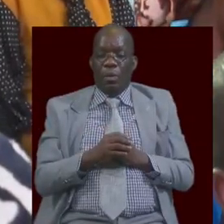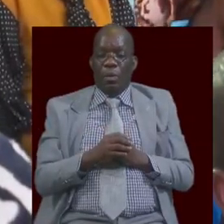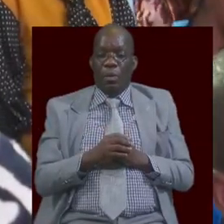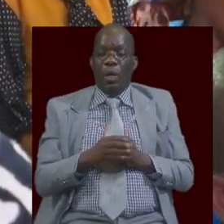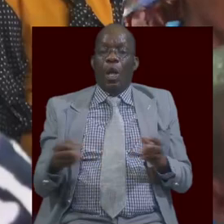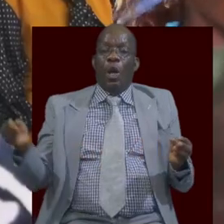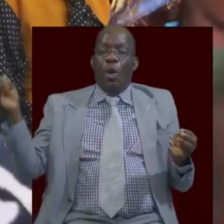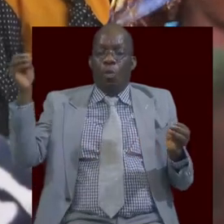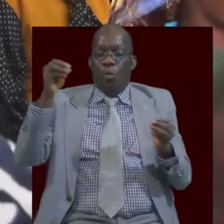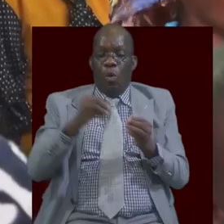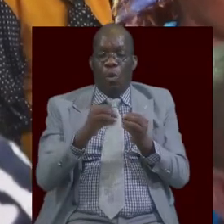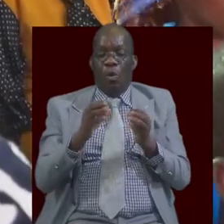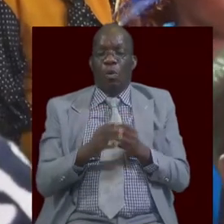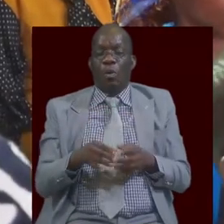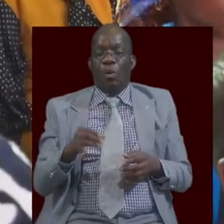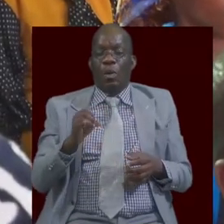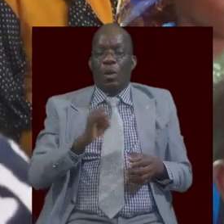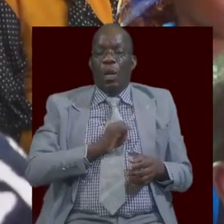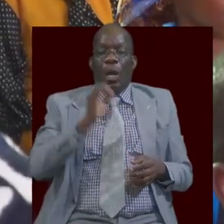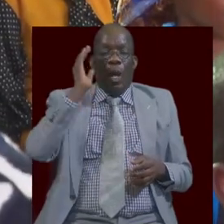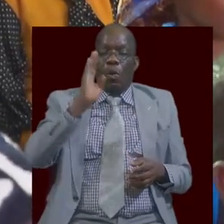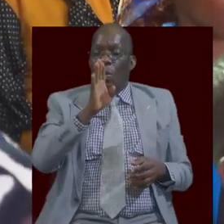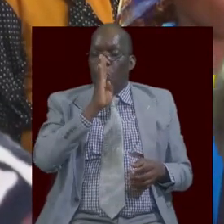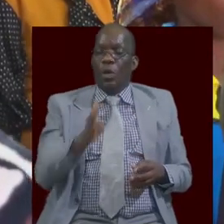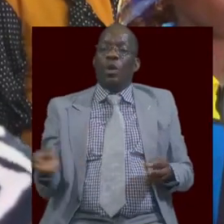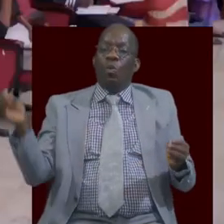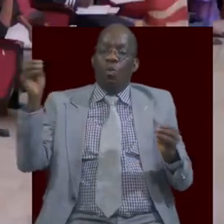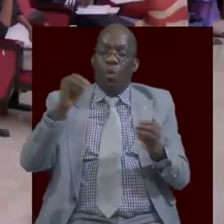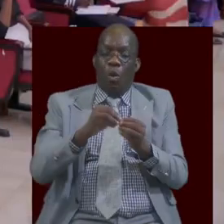Extraordinary, I will be extraordinary.